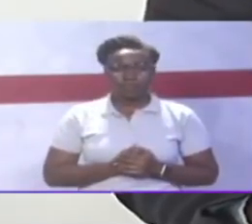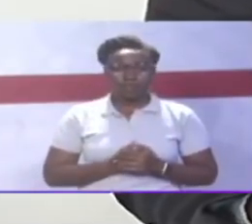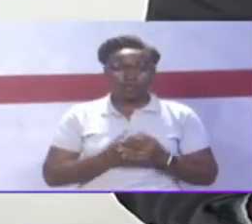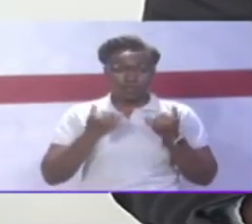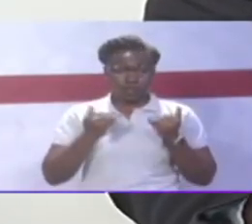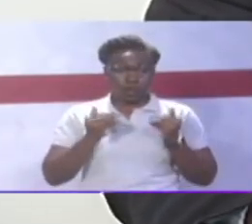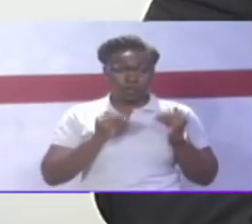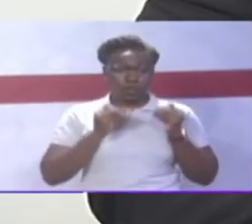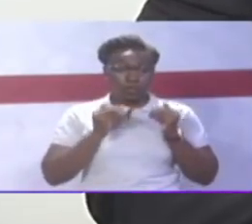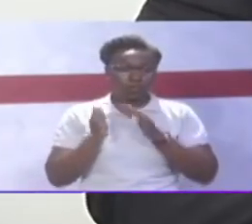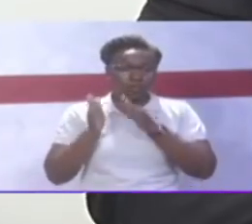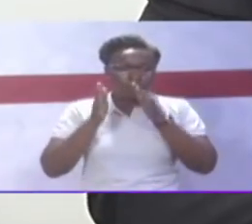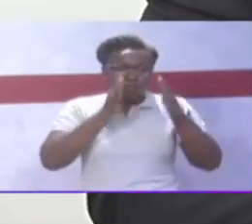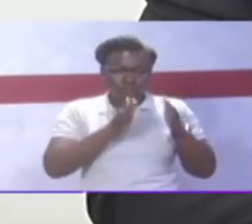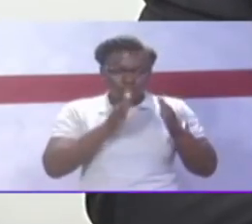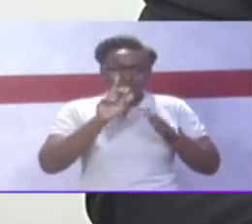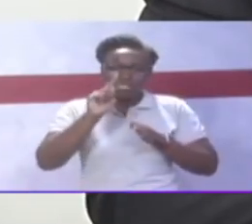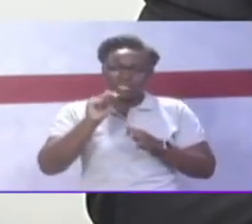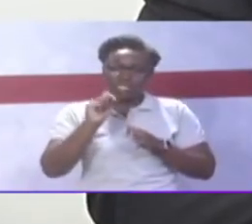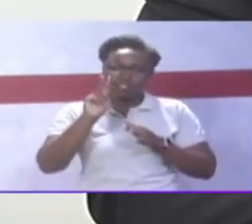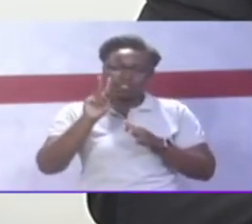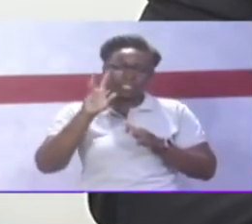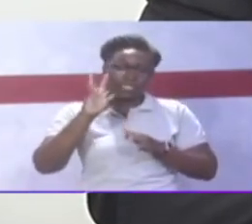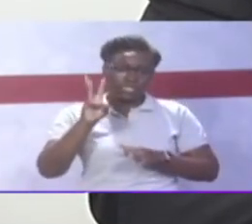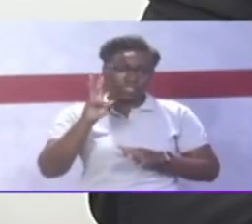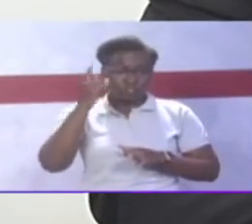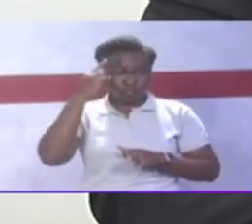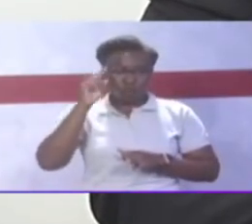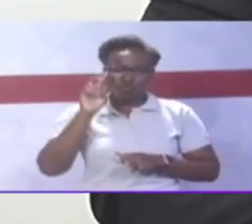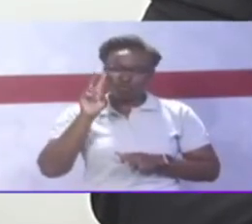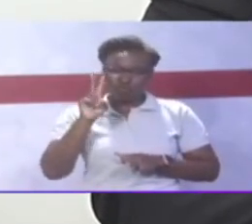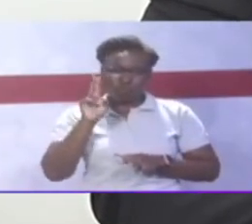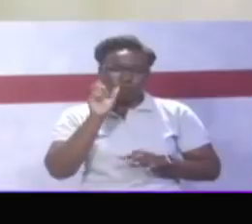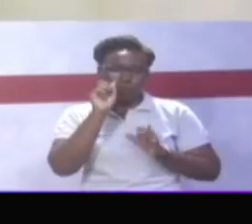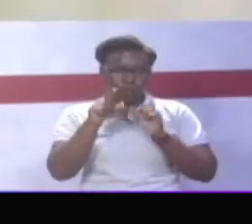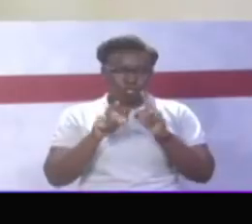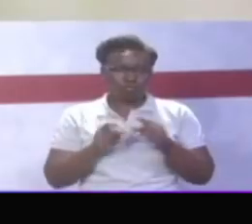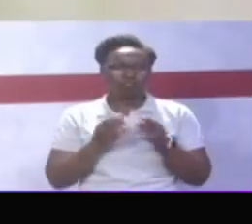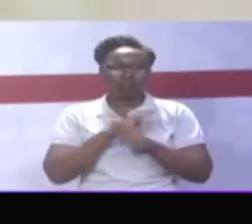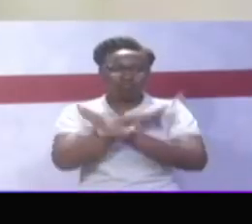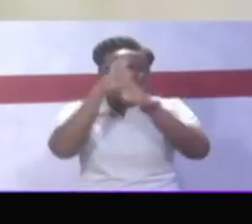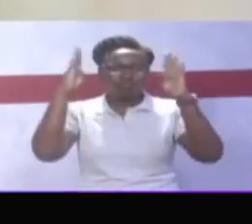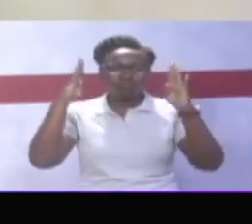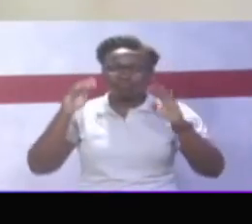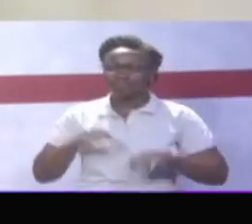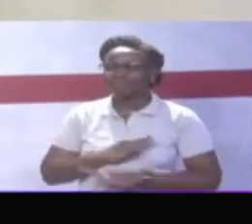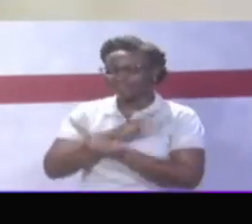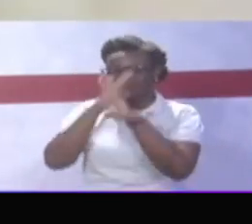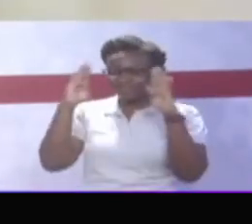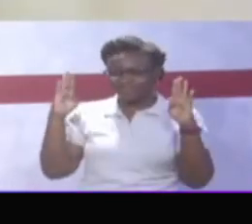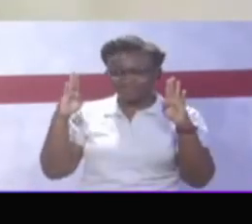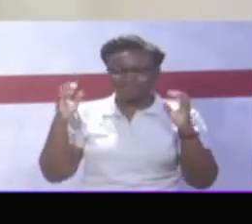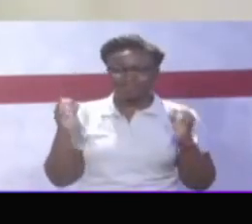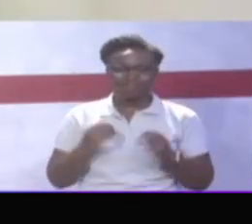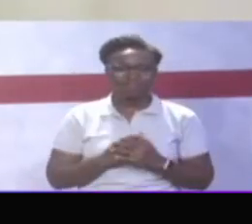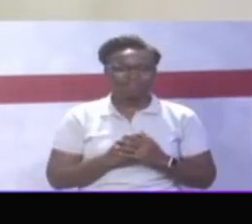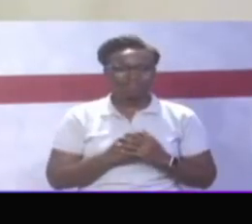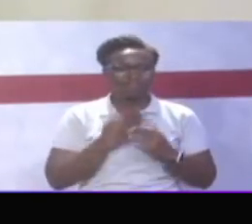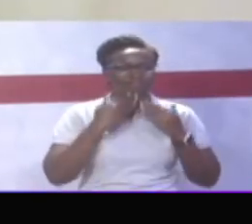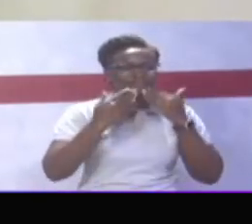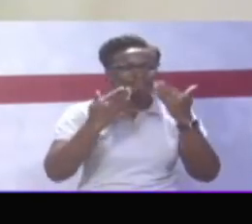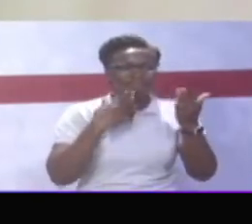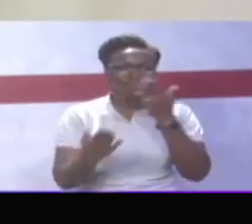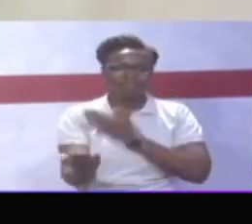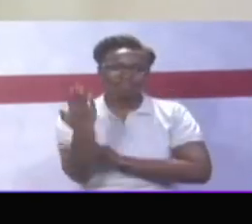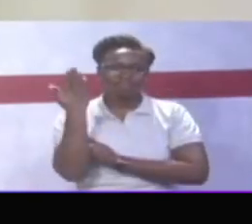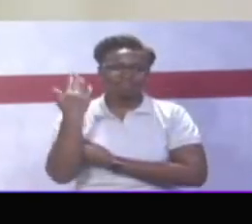to TV6 for your 2 questions. Good morning. Hi, good morning to the panel. Alicia Boucher from